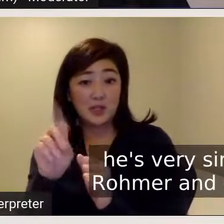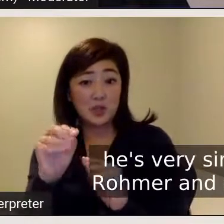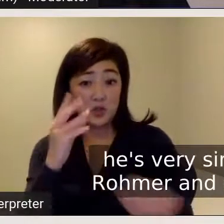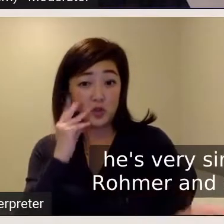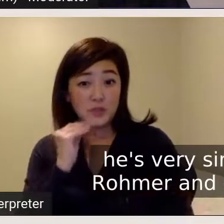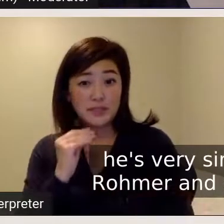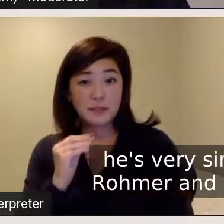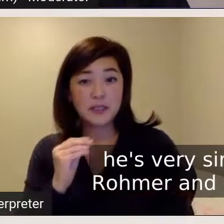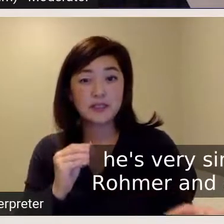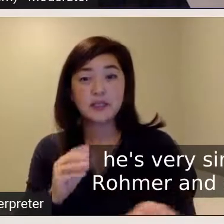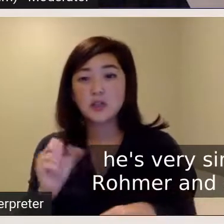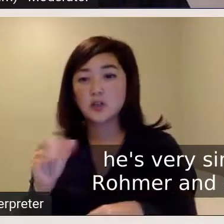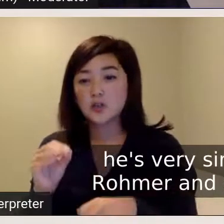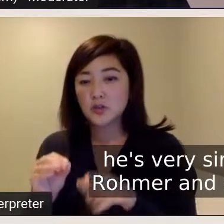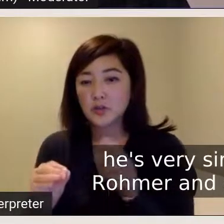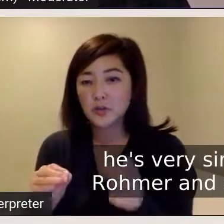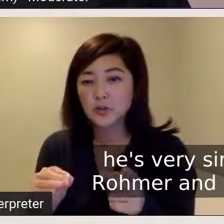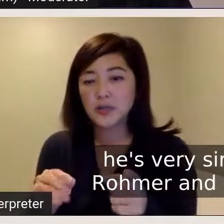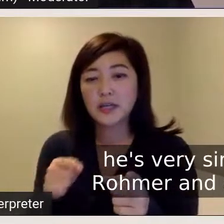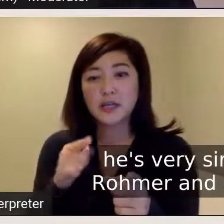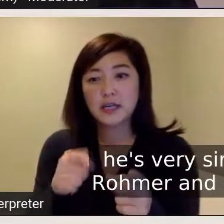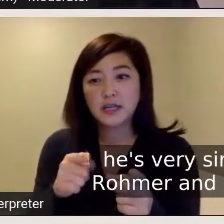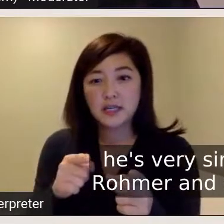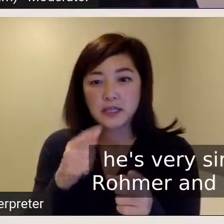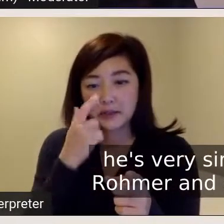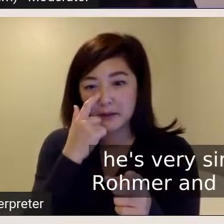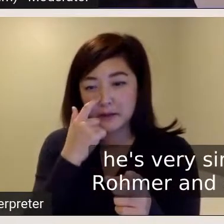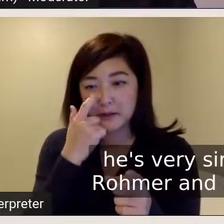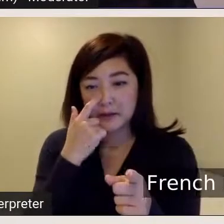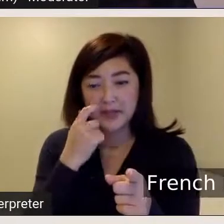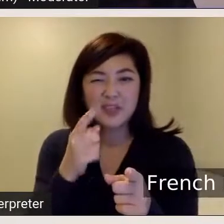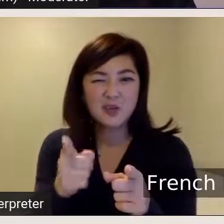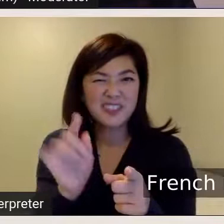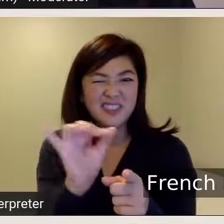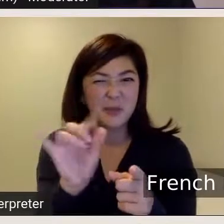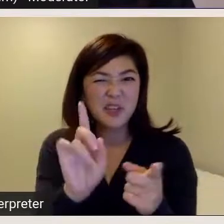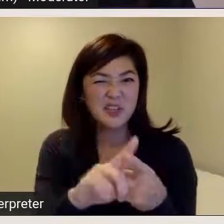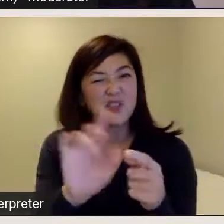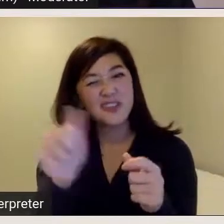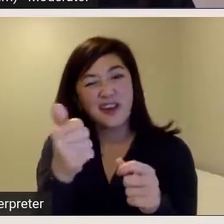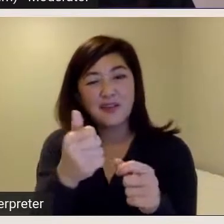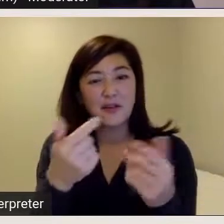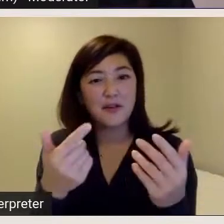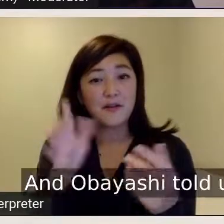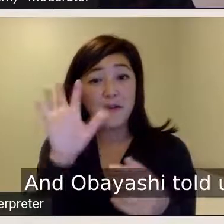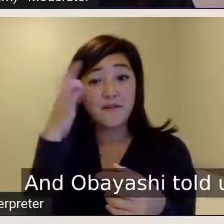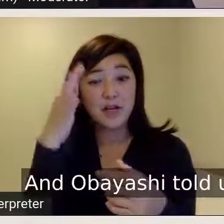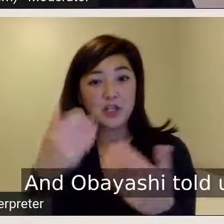very similar to Godard, Romer, and all those people, French New Wave.